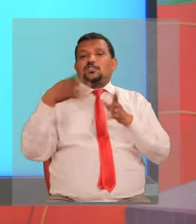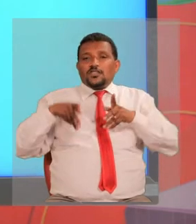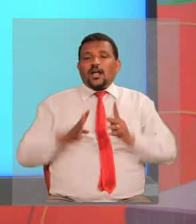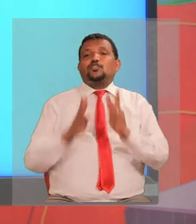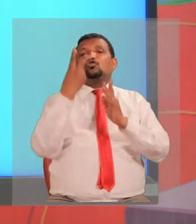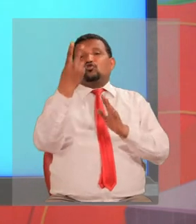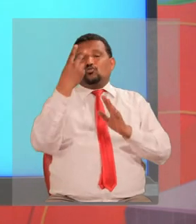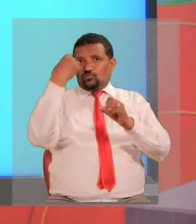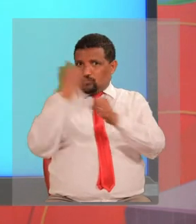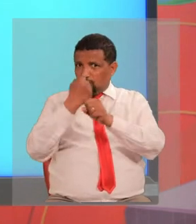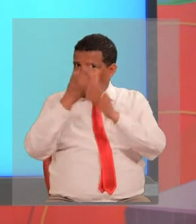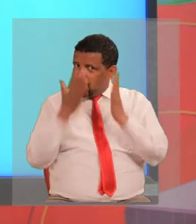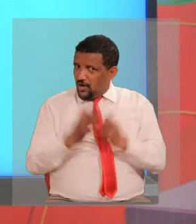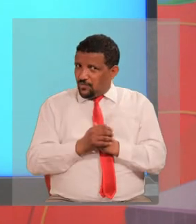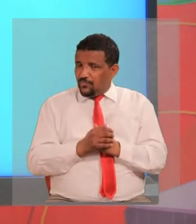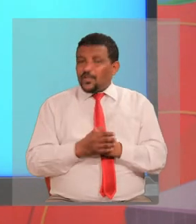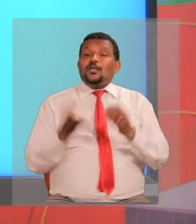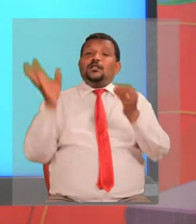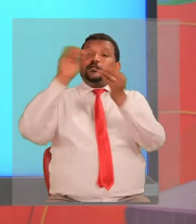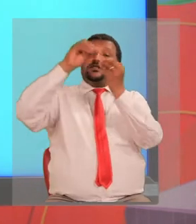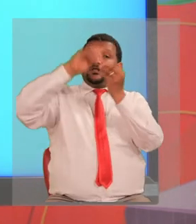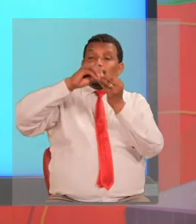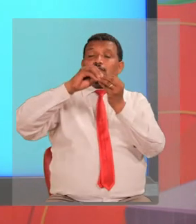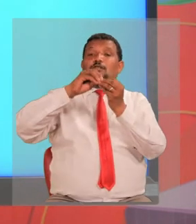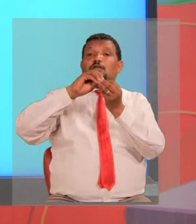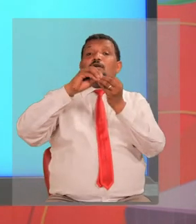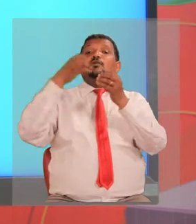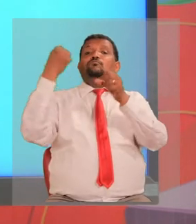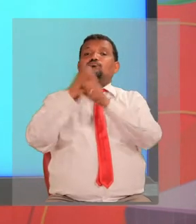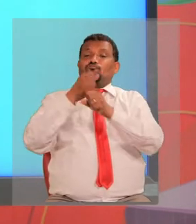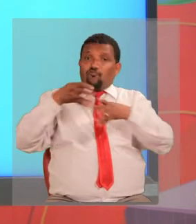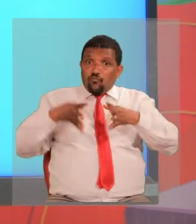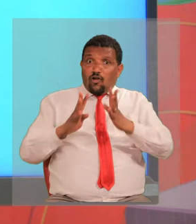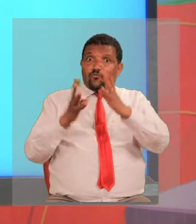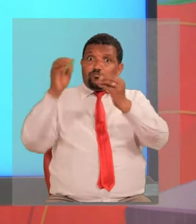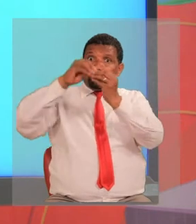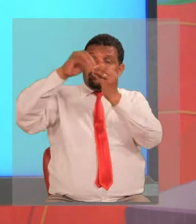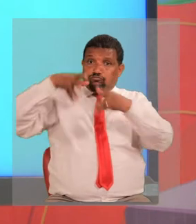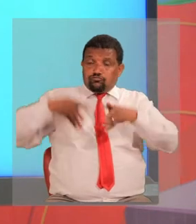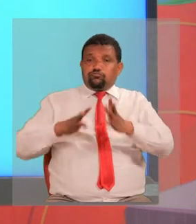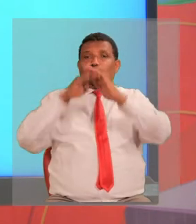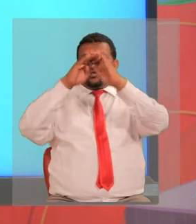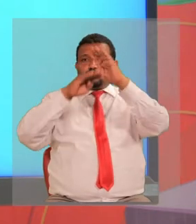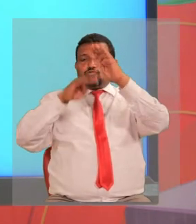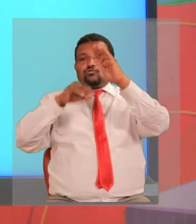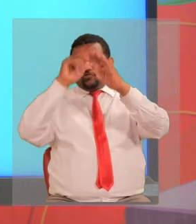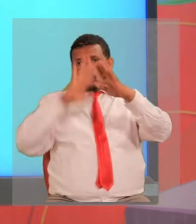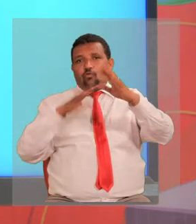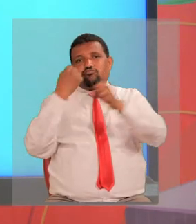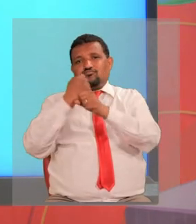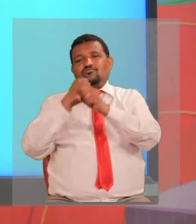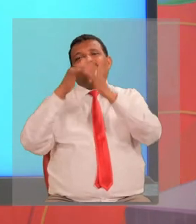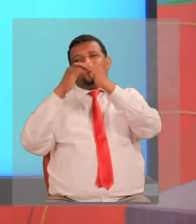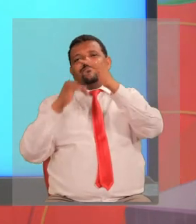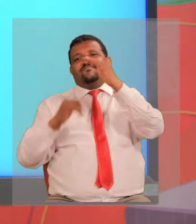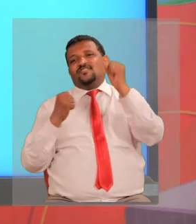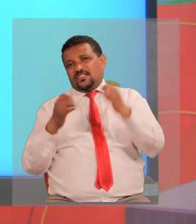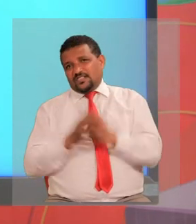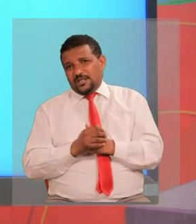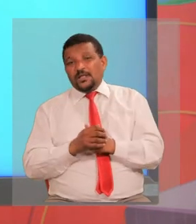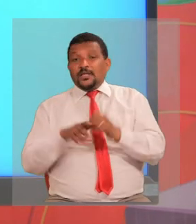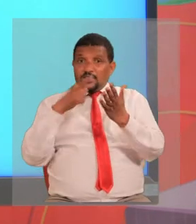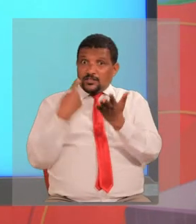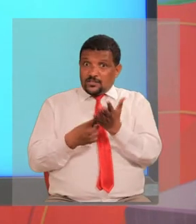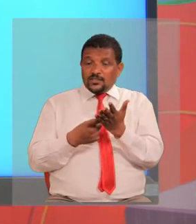As we increase employment of the variable input tractor, we are reducing employment of the variable input labor.